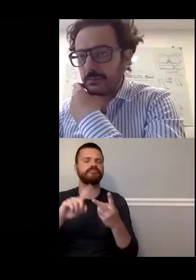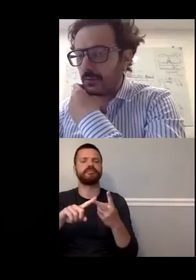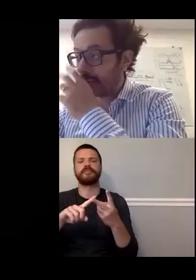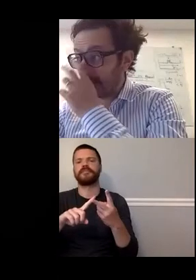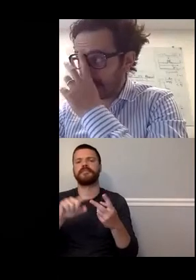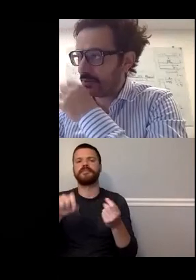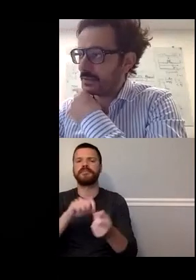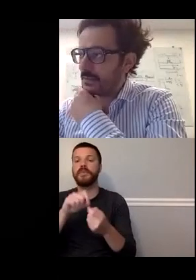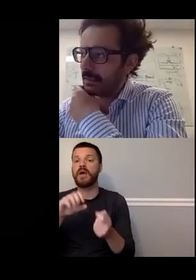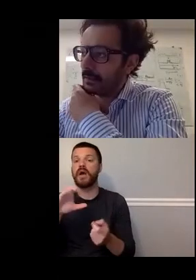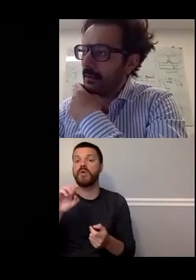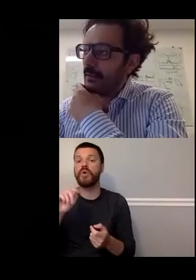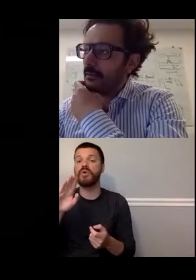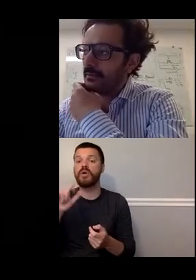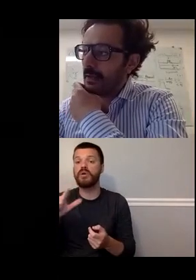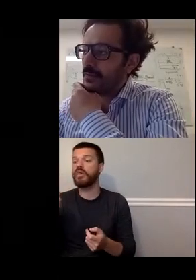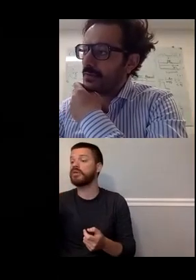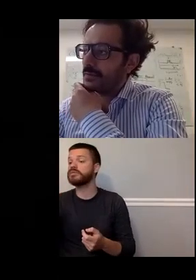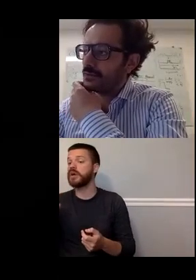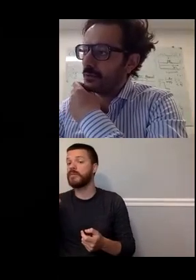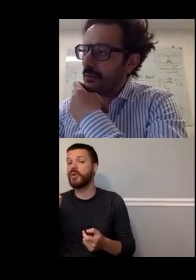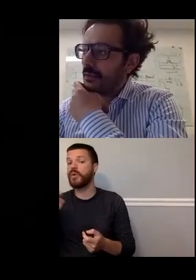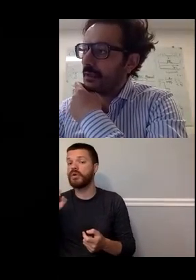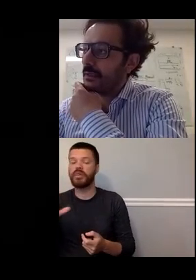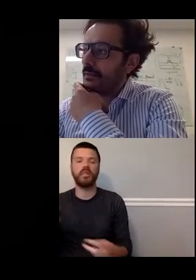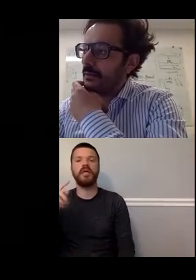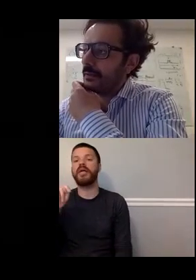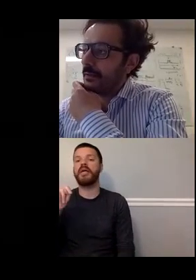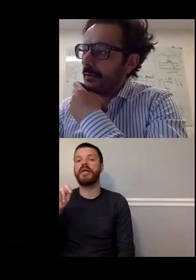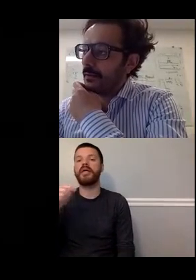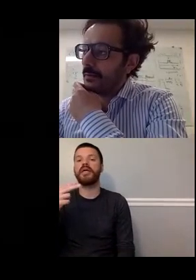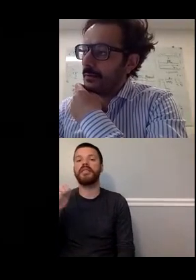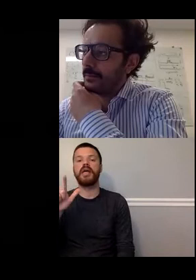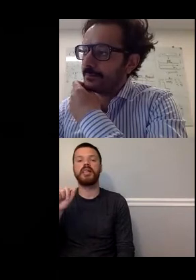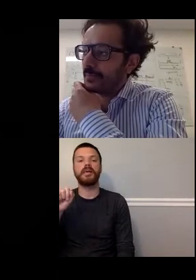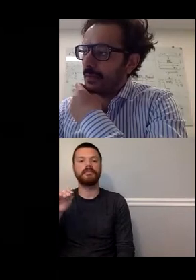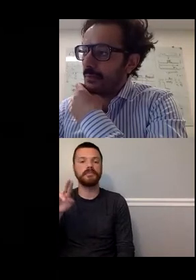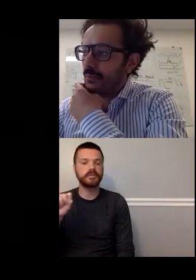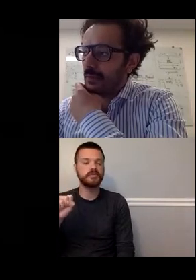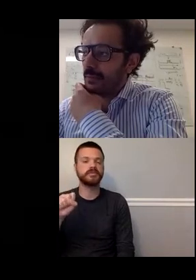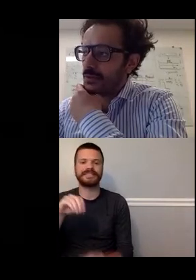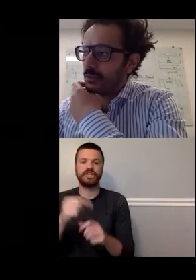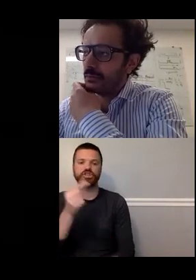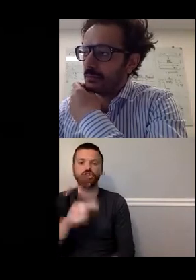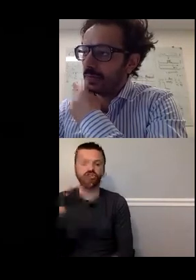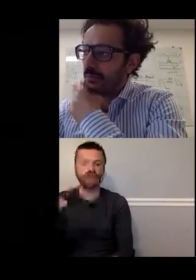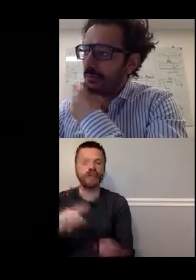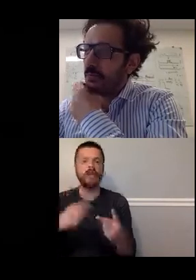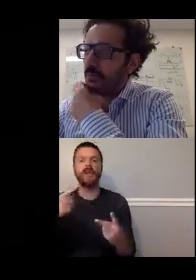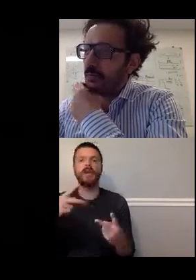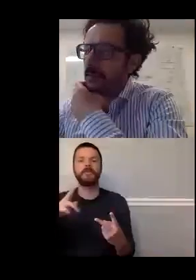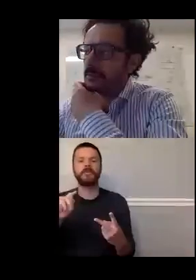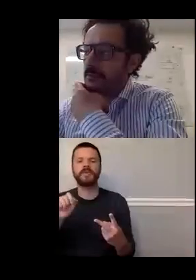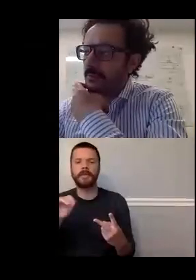cortical and subcortical structures like the thalamus shown in green, the putamen shown in